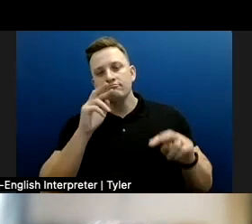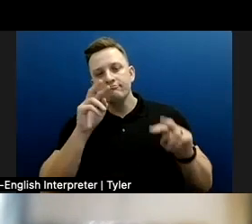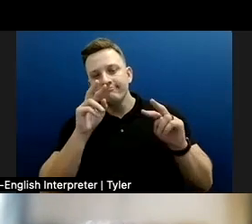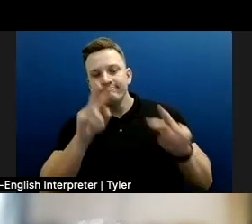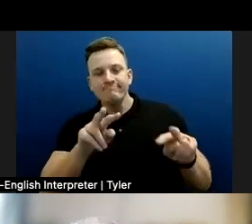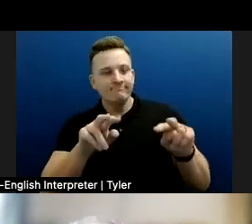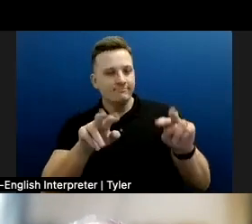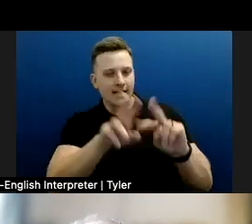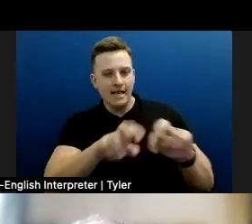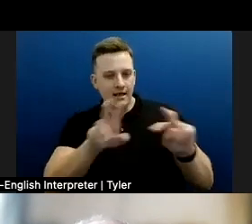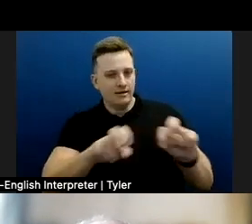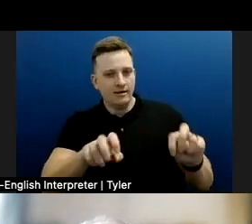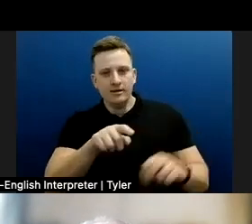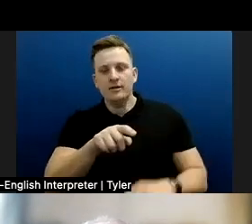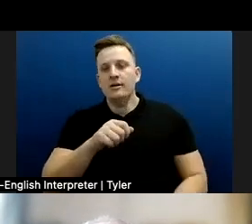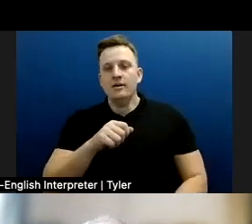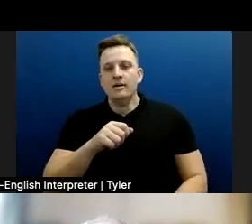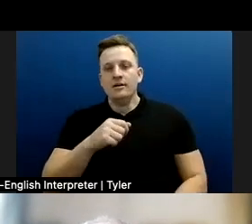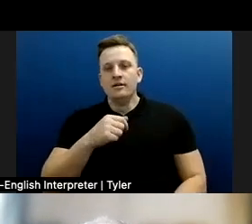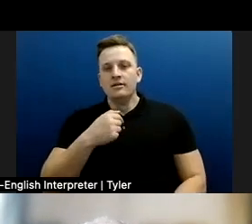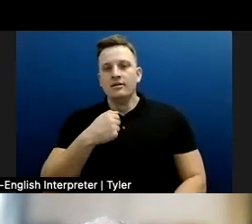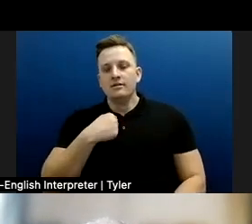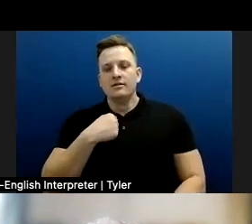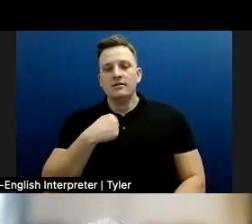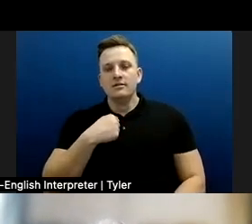this time is to